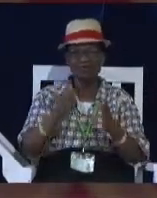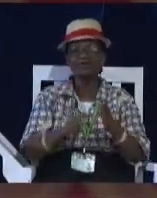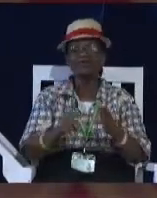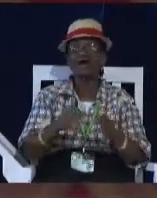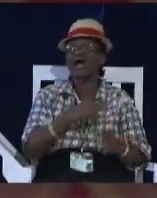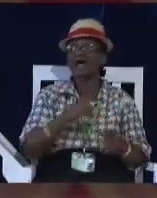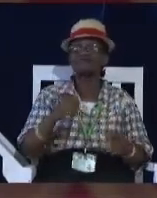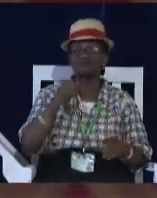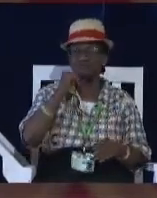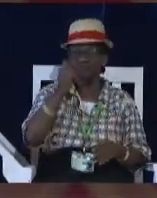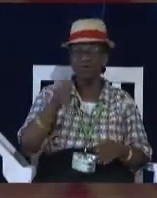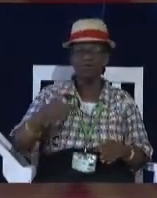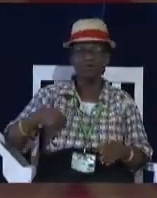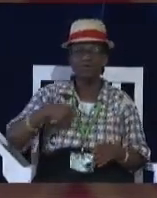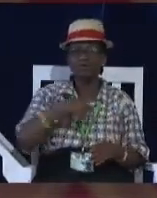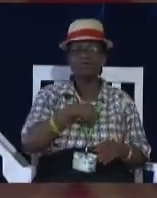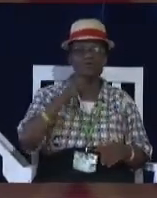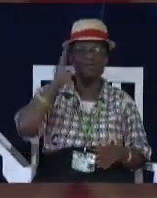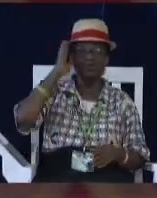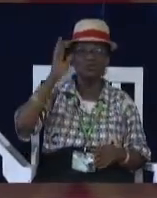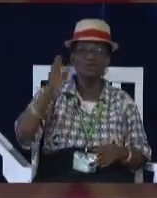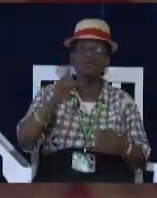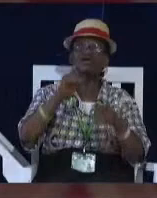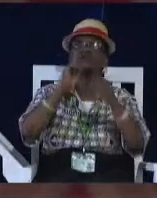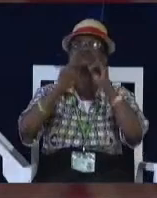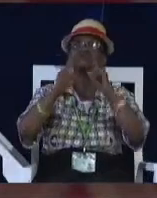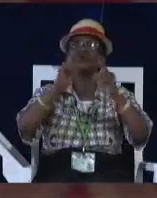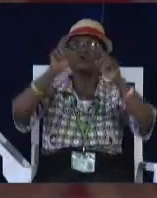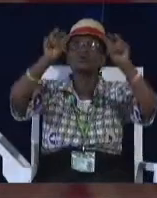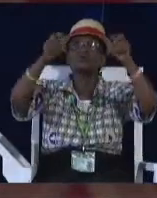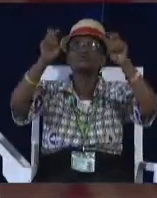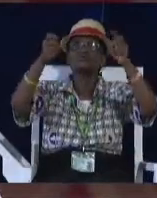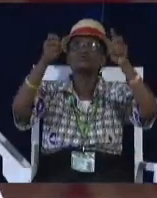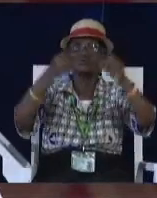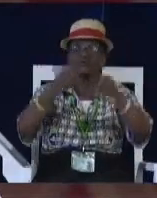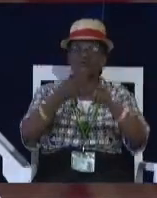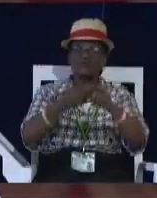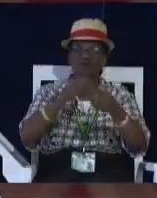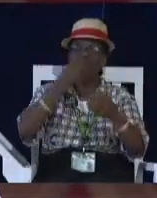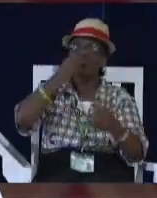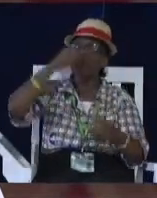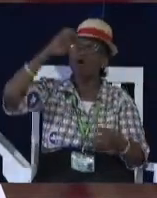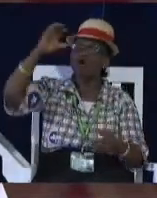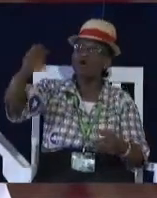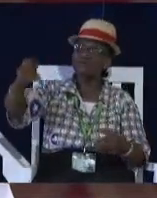talking on From Curses to Blessings.